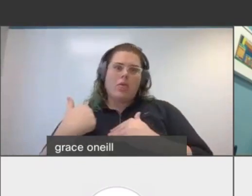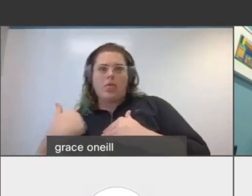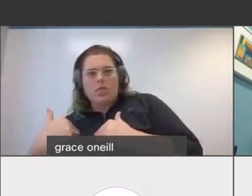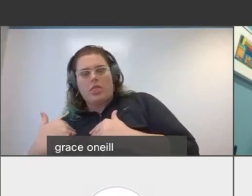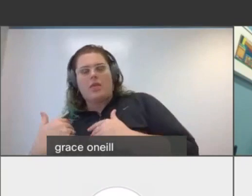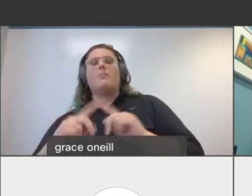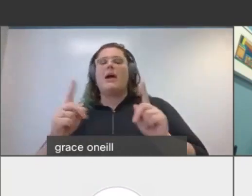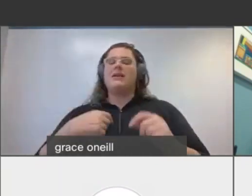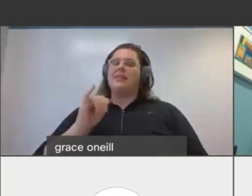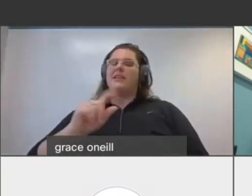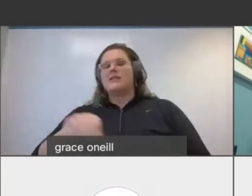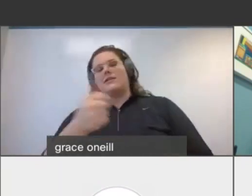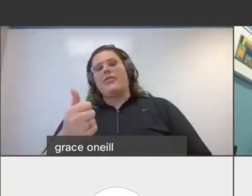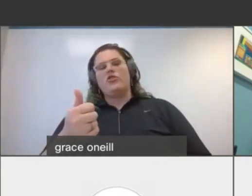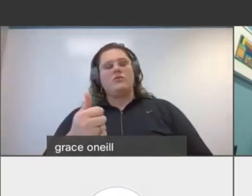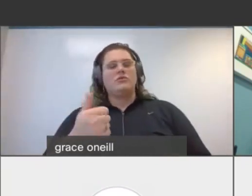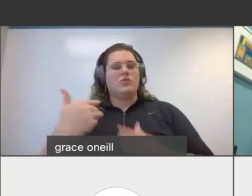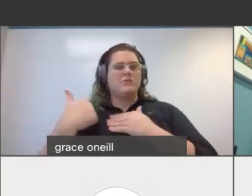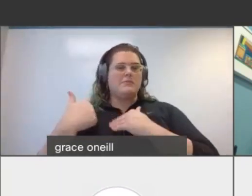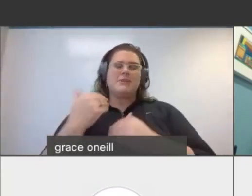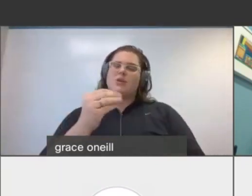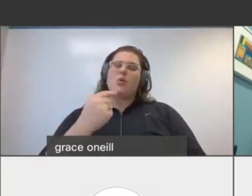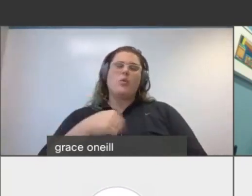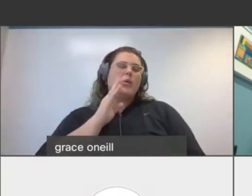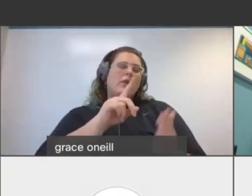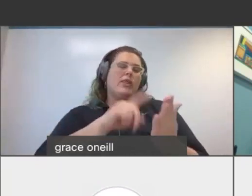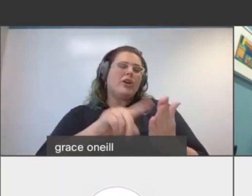But we will look into whether that's something we can do.